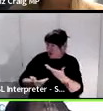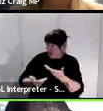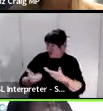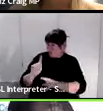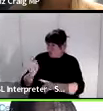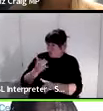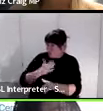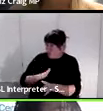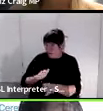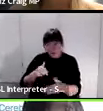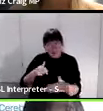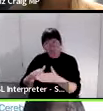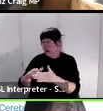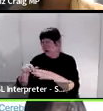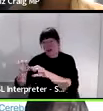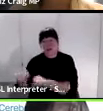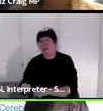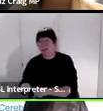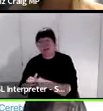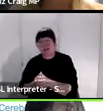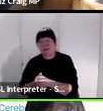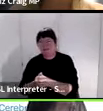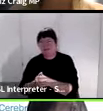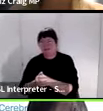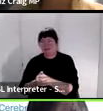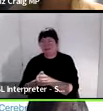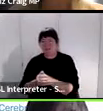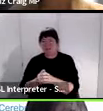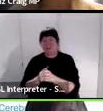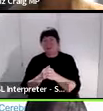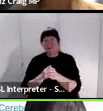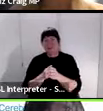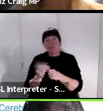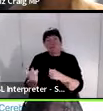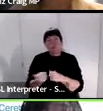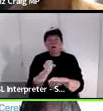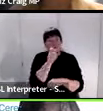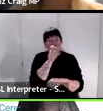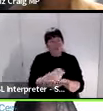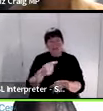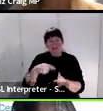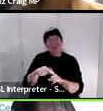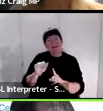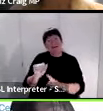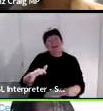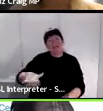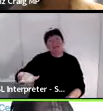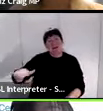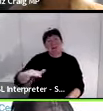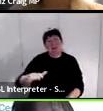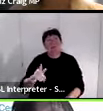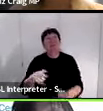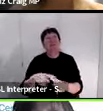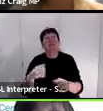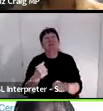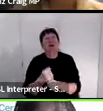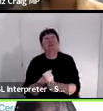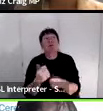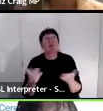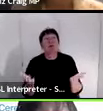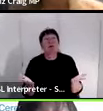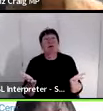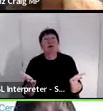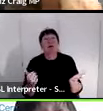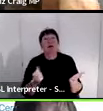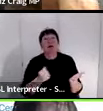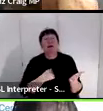barriers throughout the lifespan for both the individuals and the whānau. Like, it's my birthday, and I